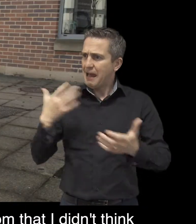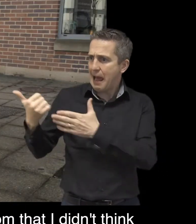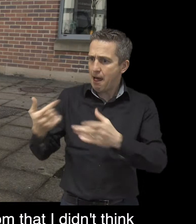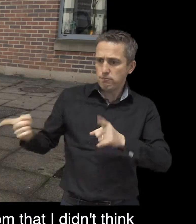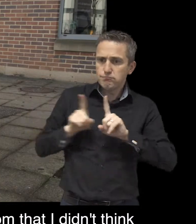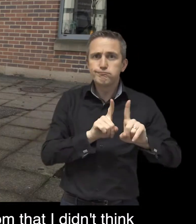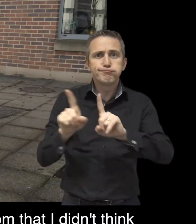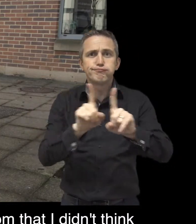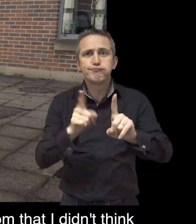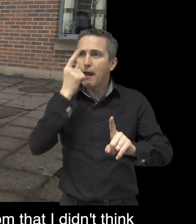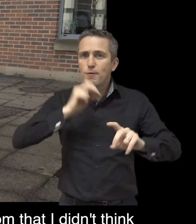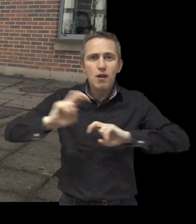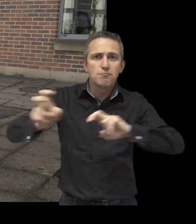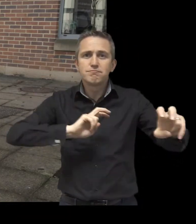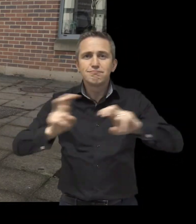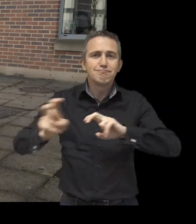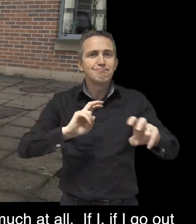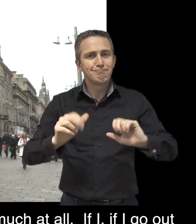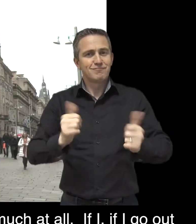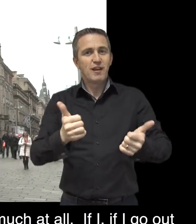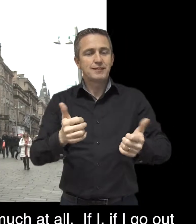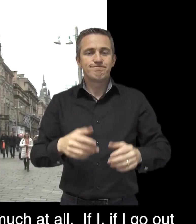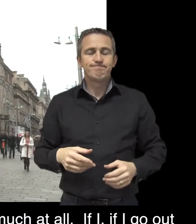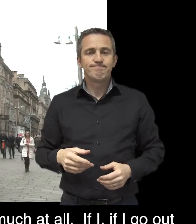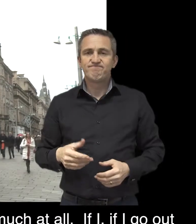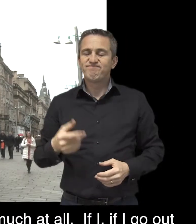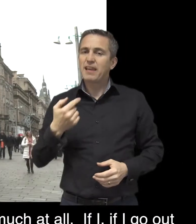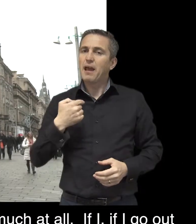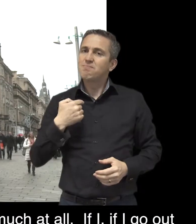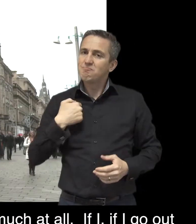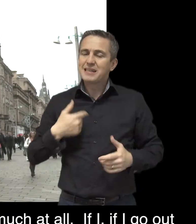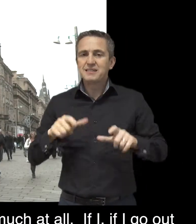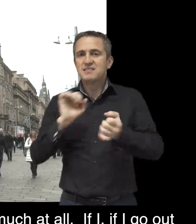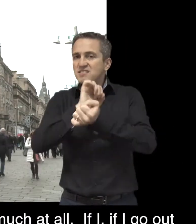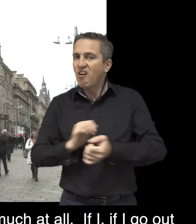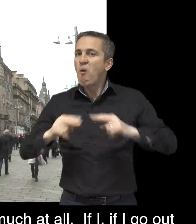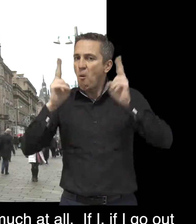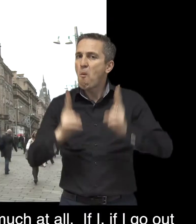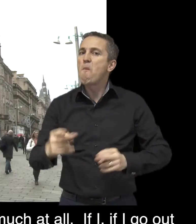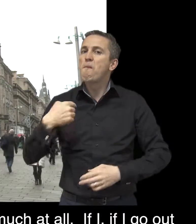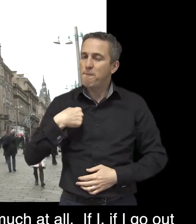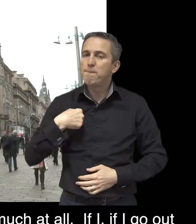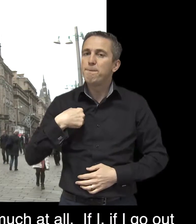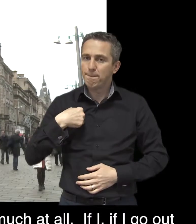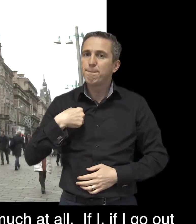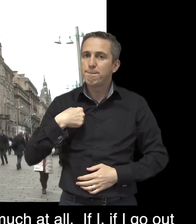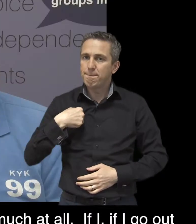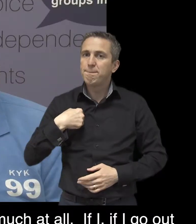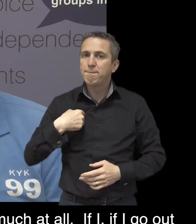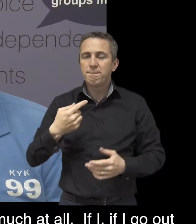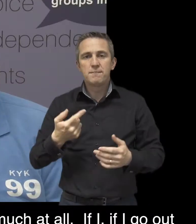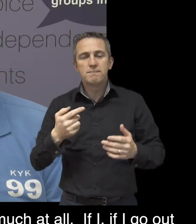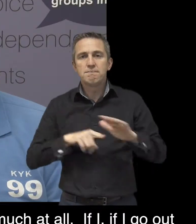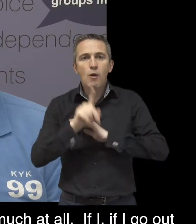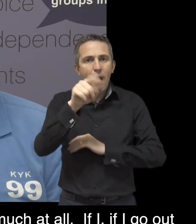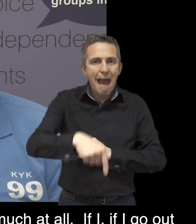I would ever get back. I don't get out the house very much at all. If I go out the